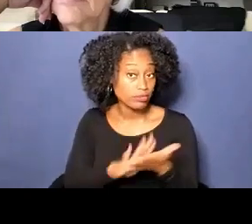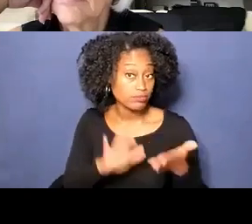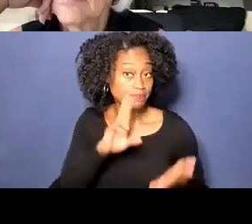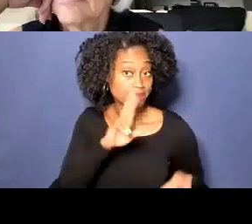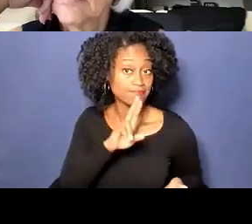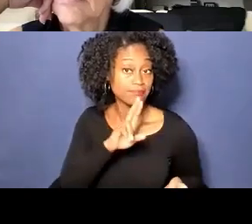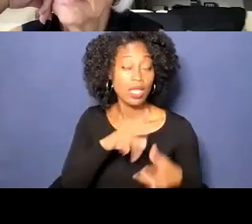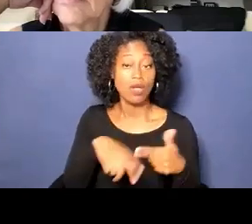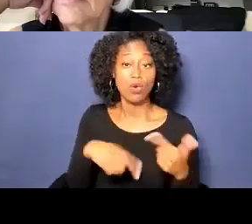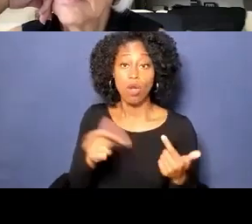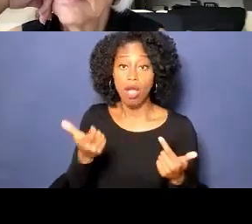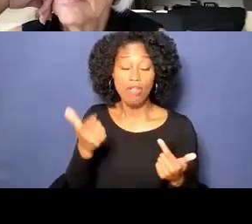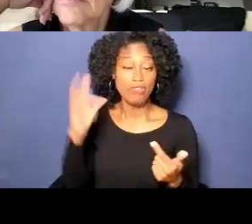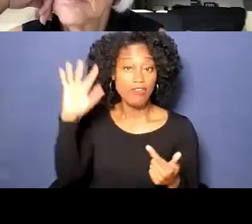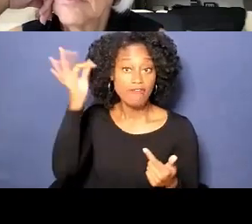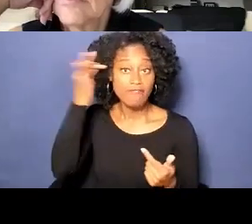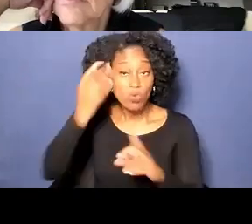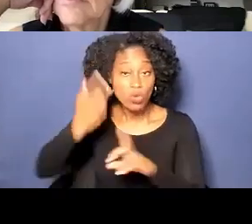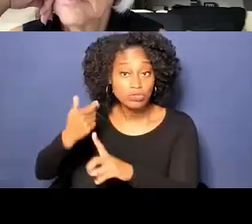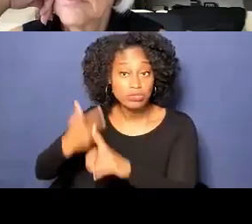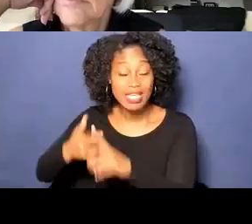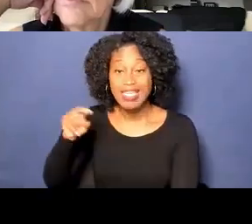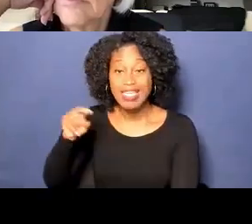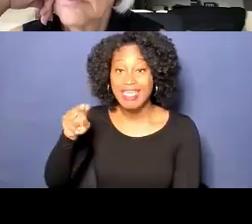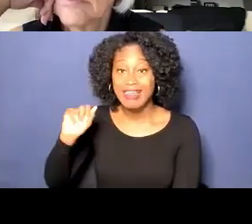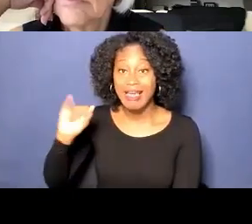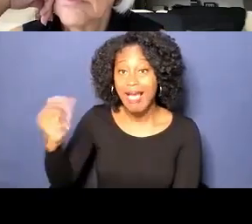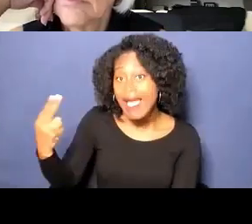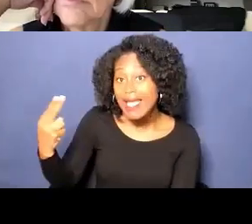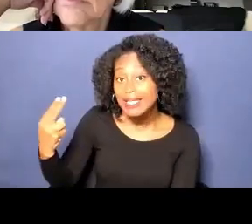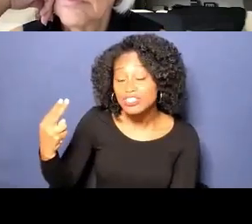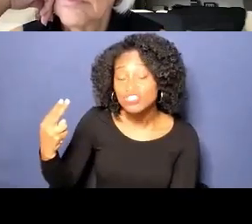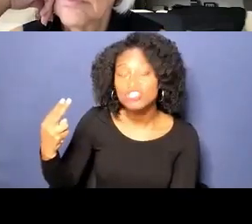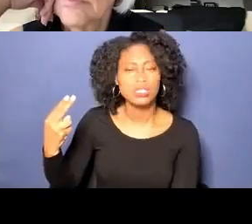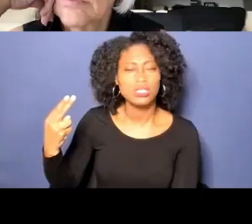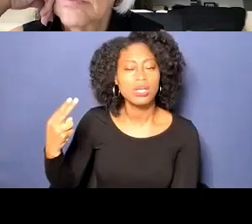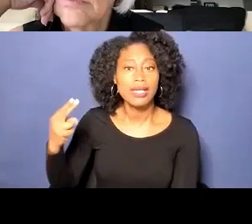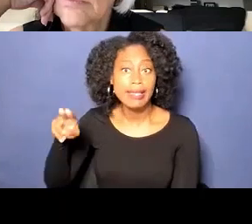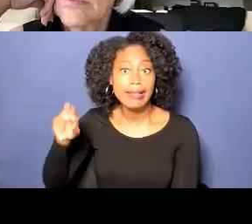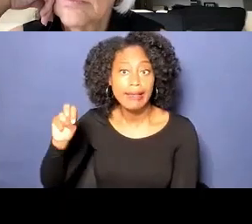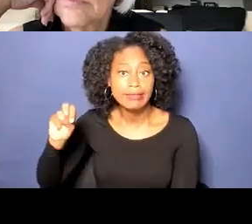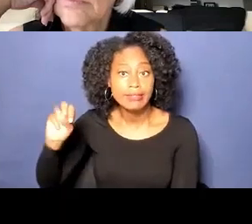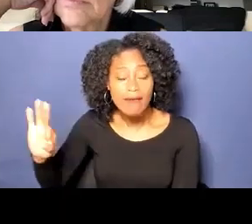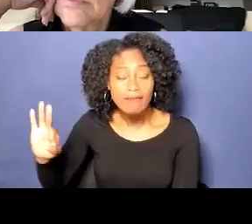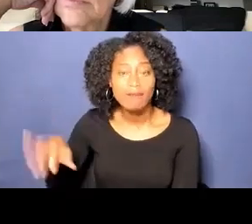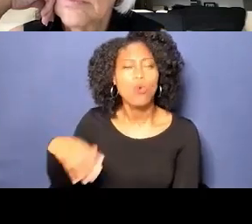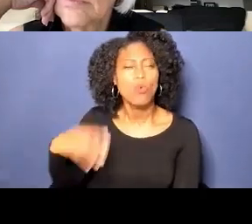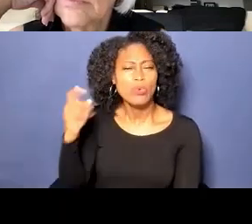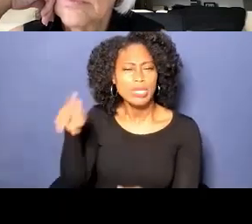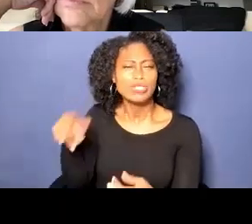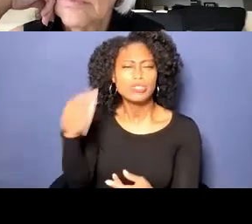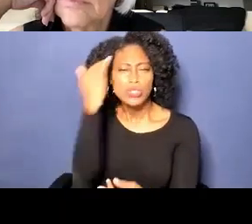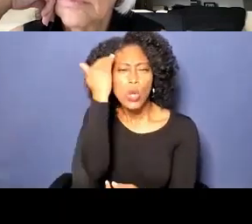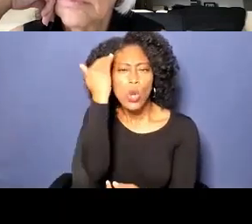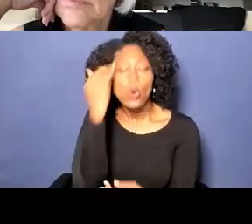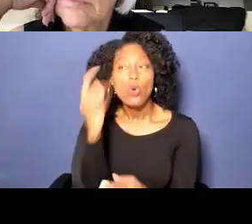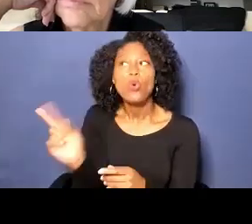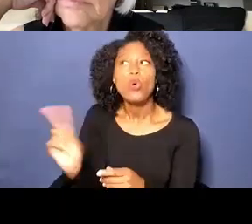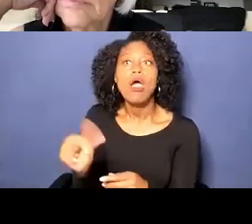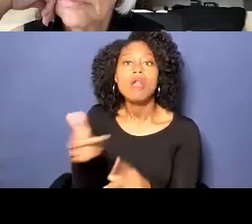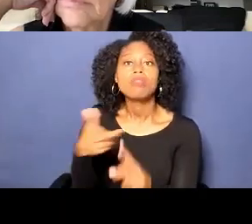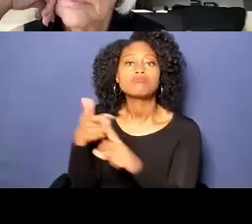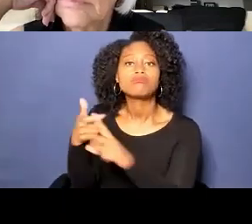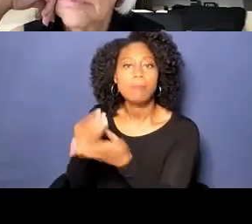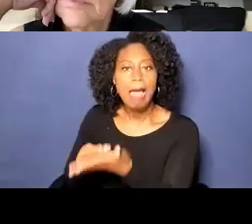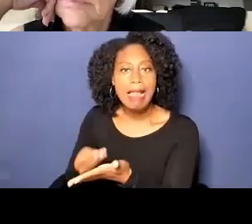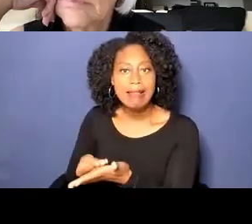like NSF or NIH, for example, that's all very clear in your proposal. And also, our research grants